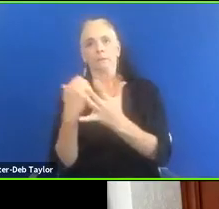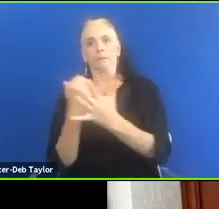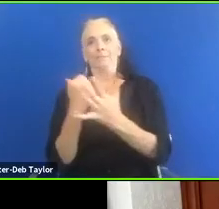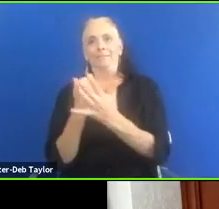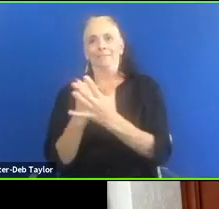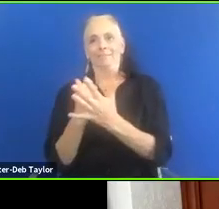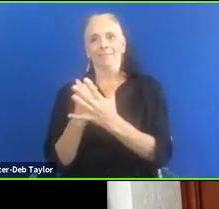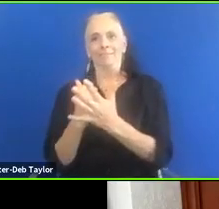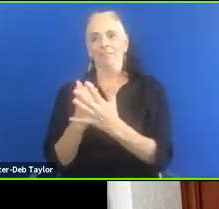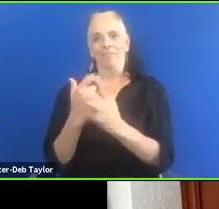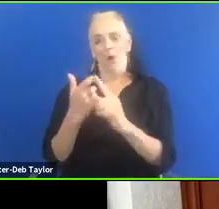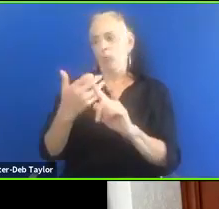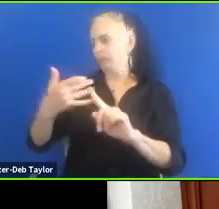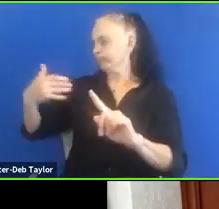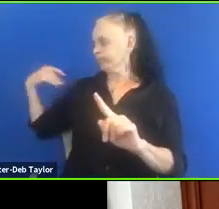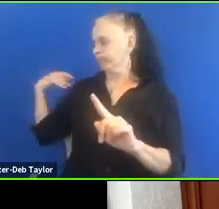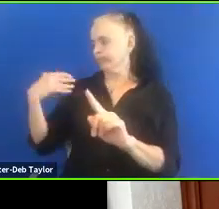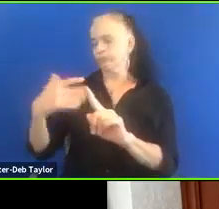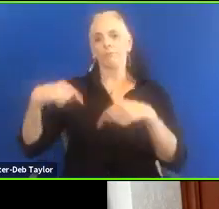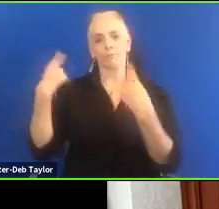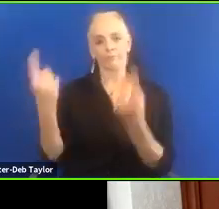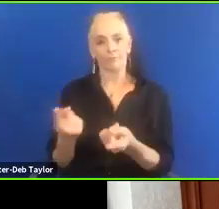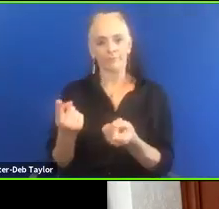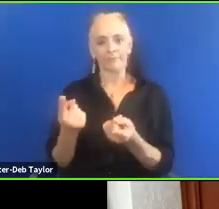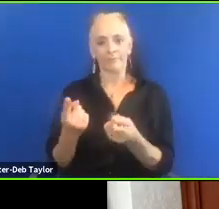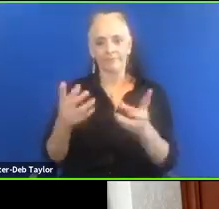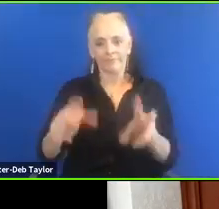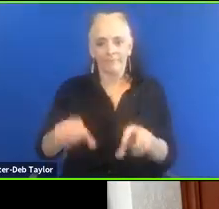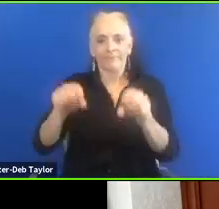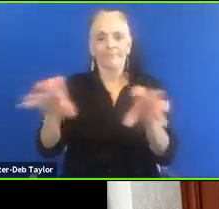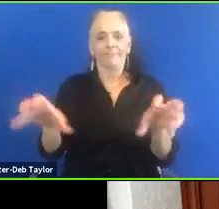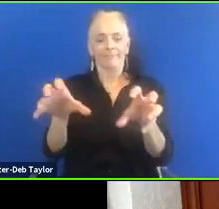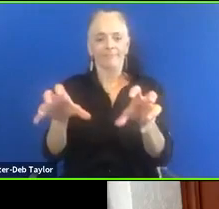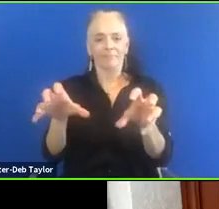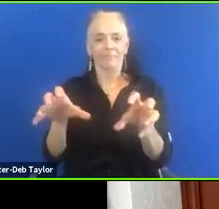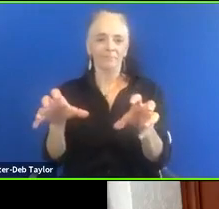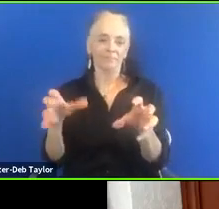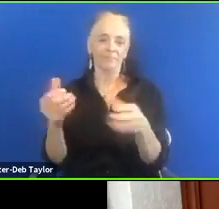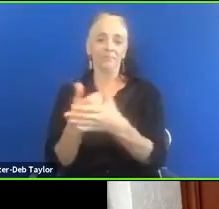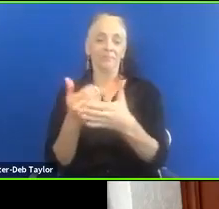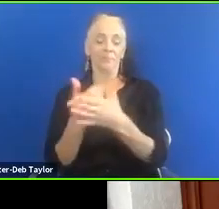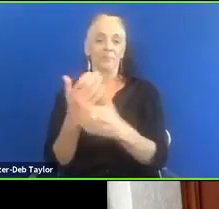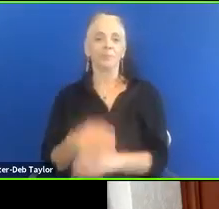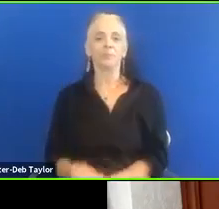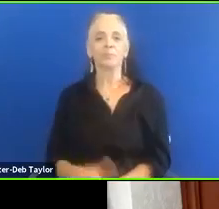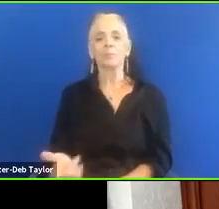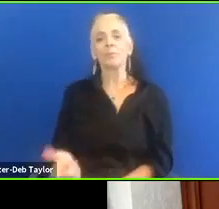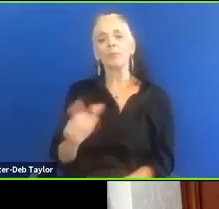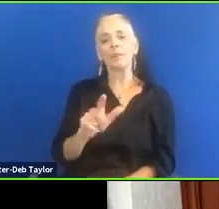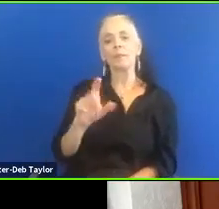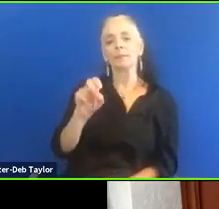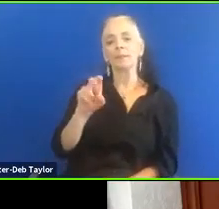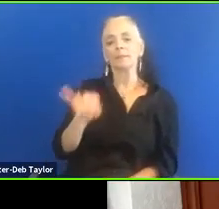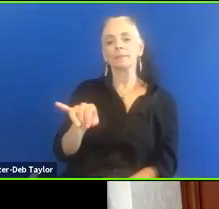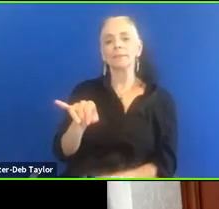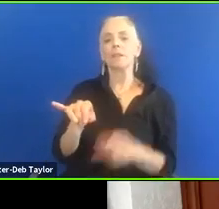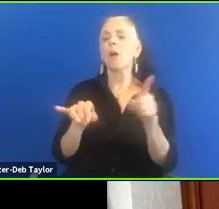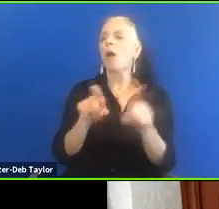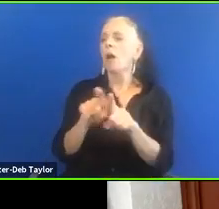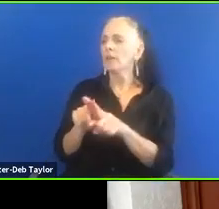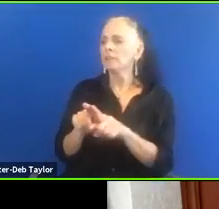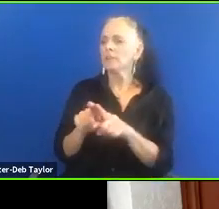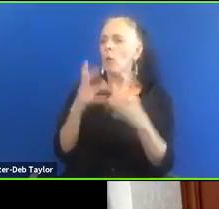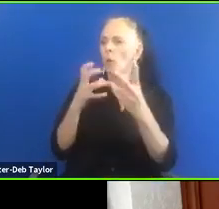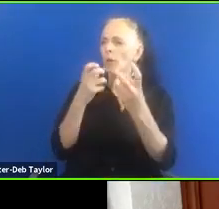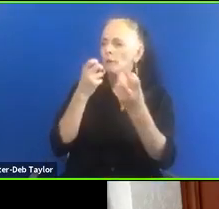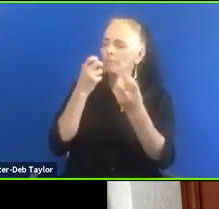Mm-hmm. Mm-hmm. I think on that note, what comes to mind for me is supporting a rematriation movement.